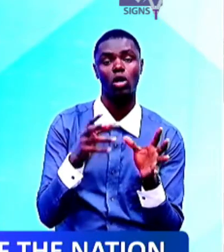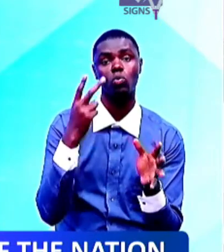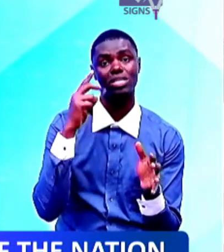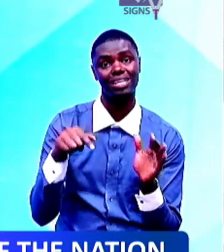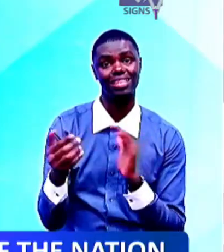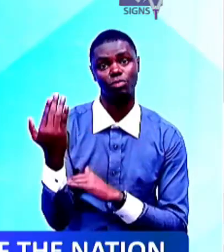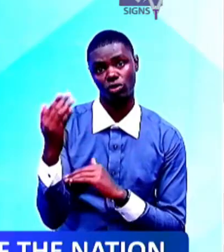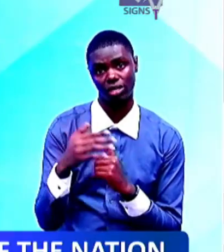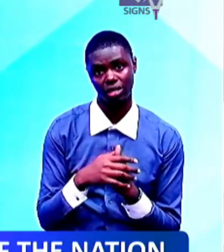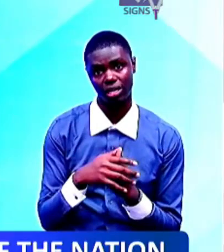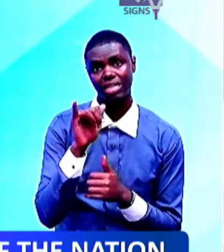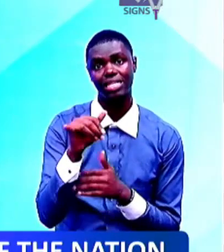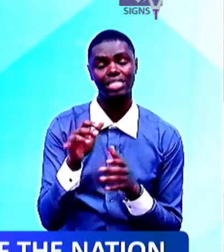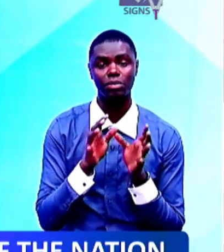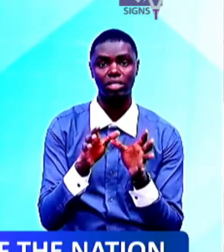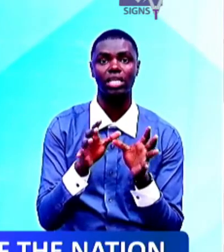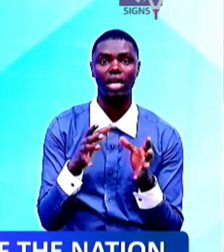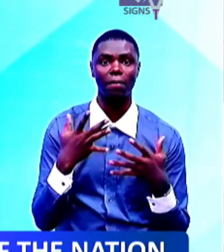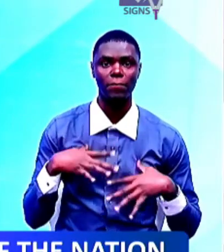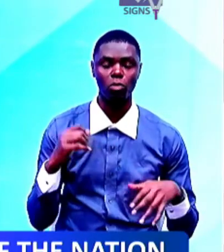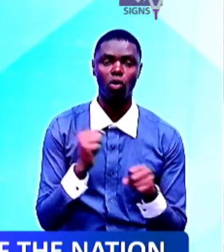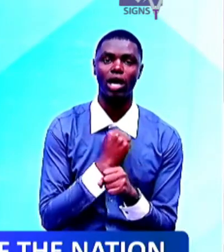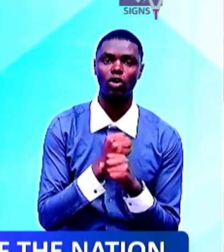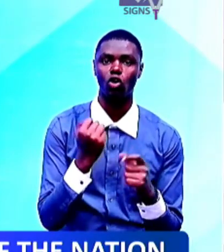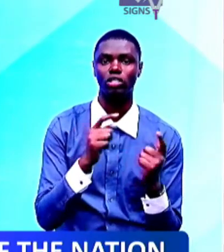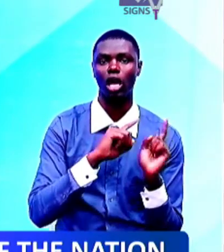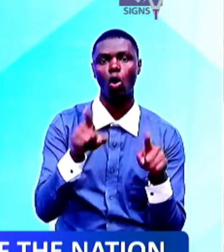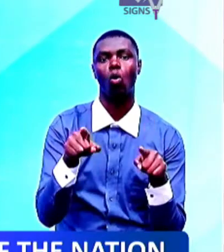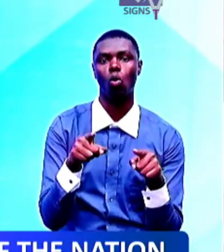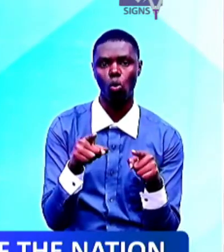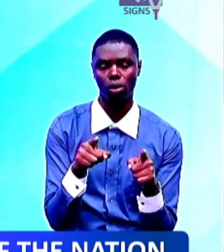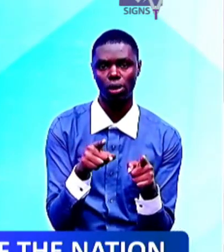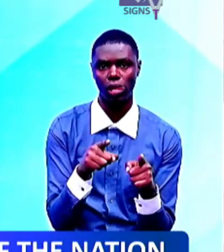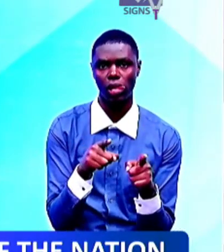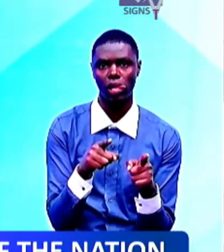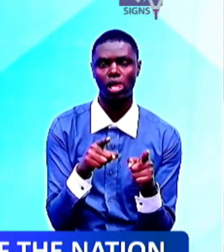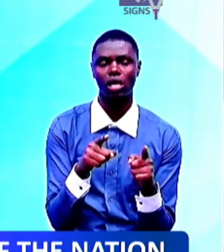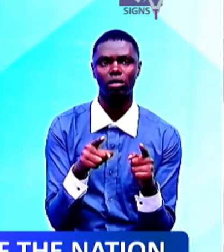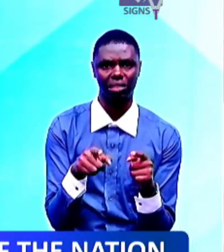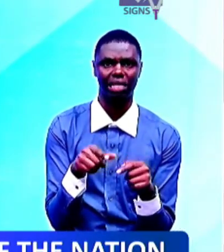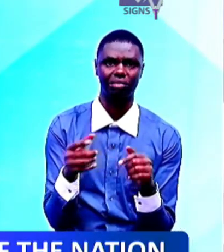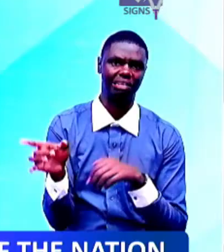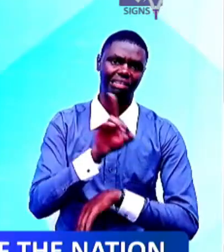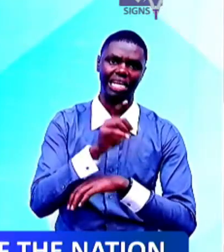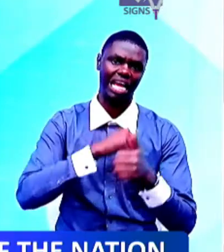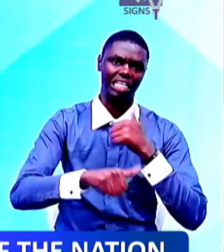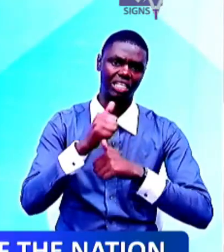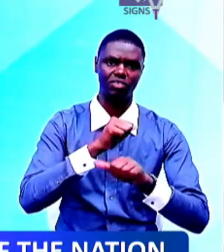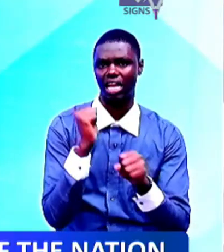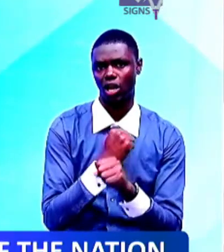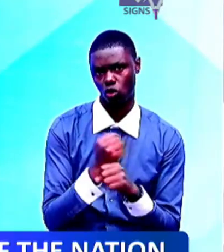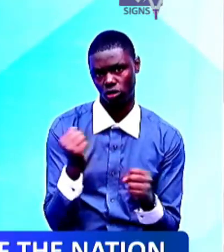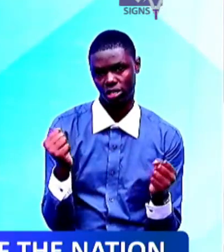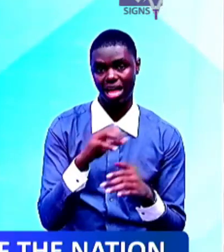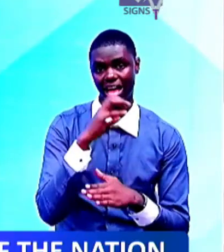morning, this is basically pressure because people are not able to go on with their daily business. So eventually, there is somebody who is going